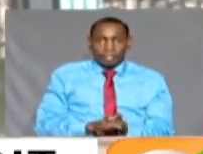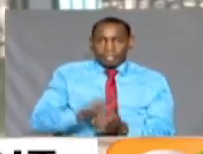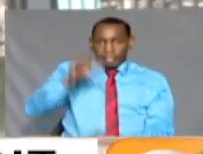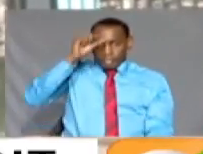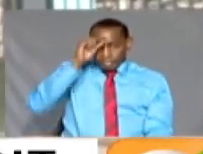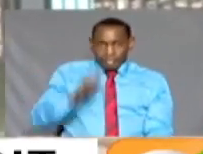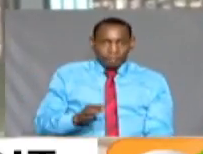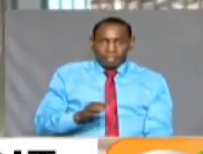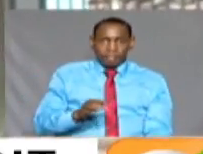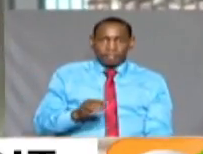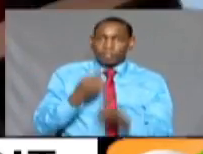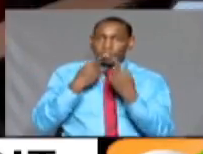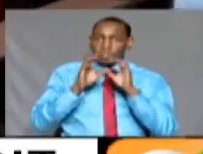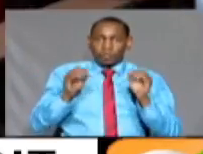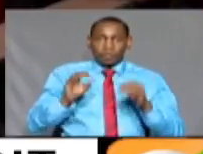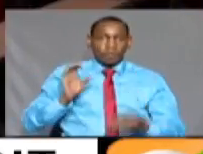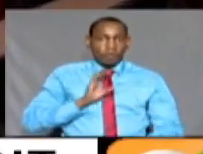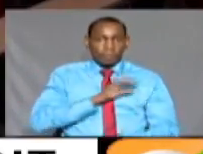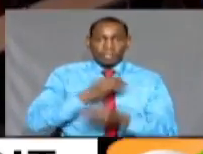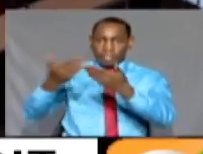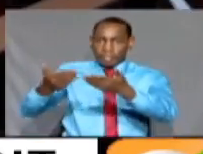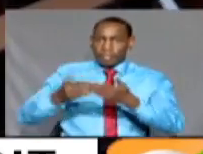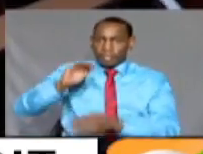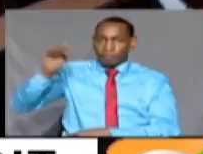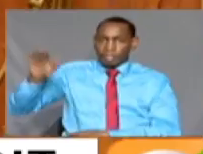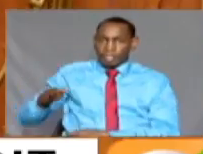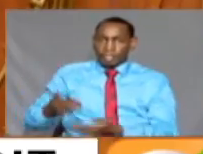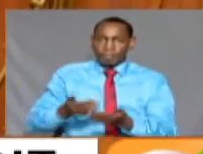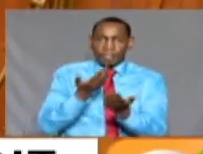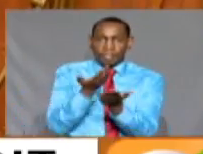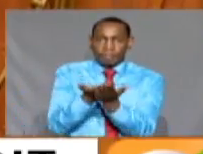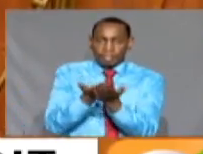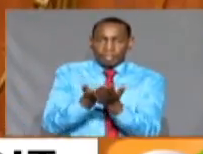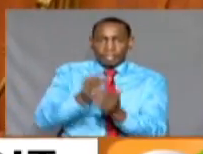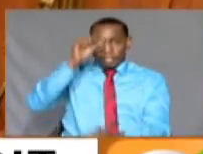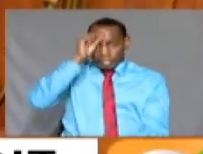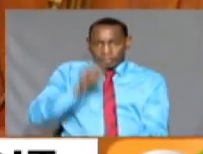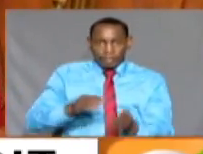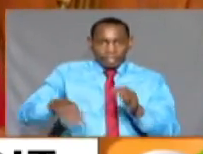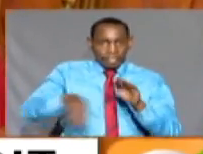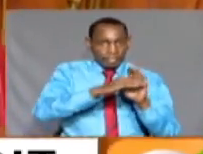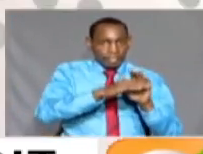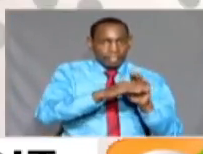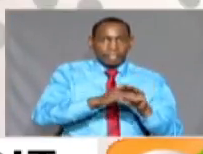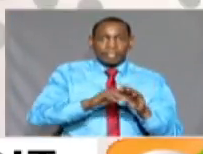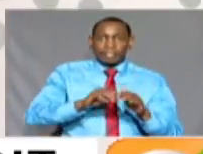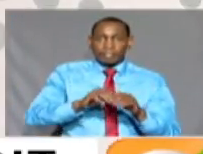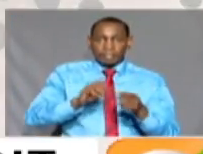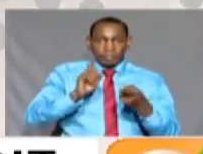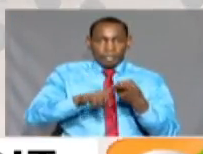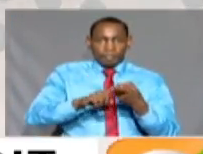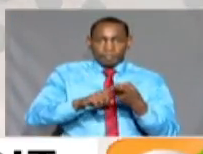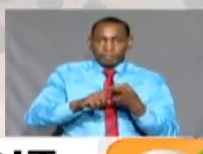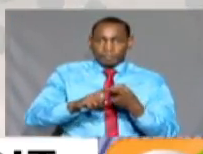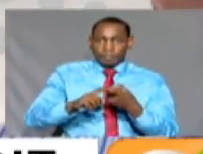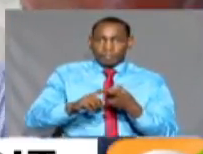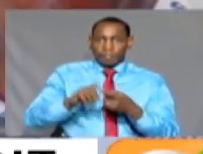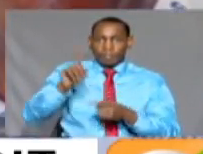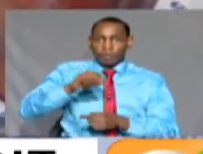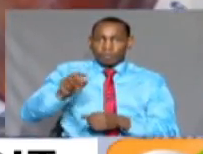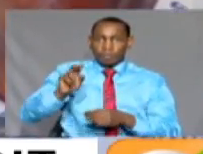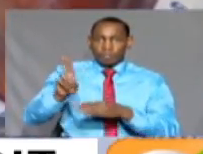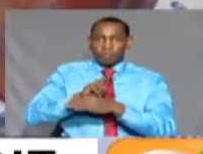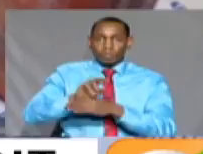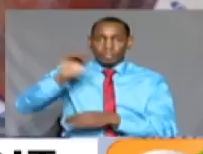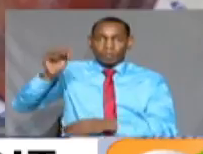remained unheard, the committee received the county assembly's submission on the grounds for the governor's impeachment. They are misappropriating county